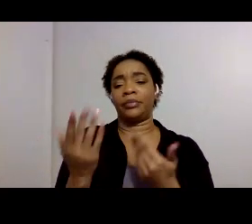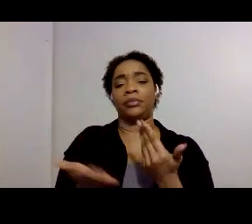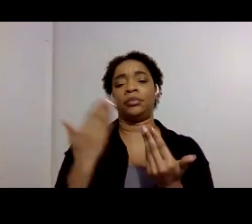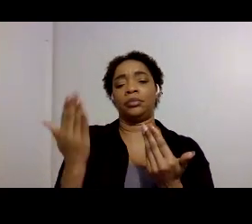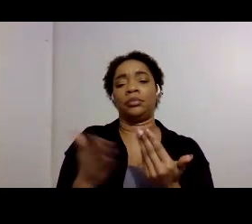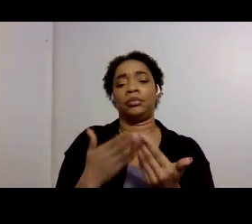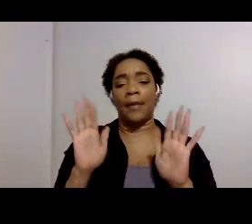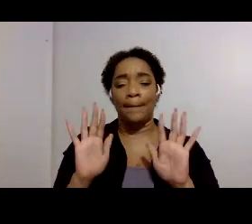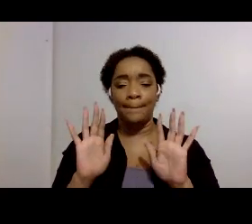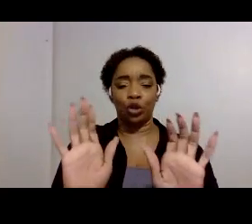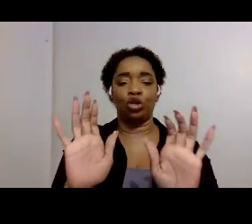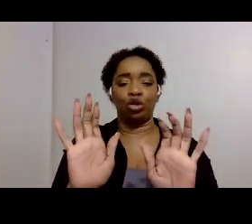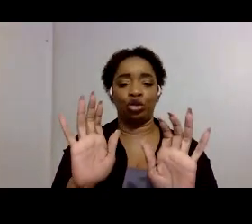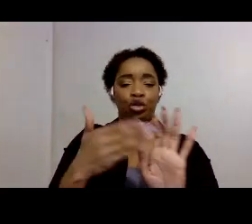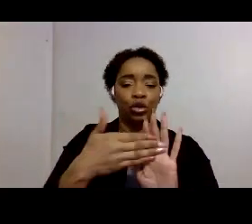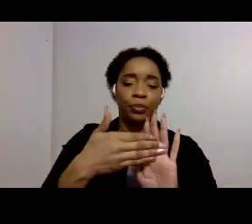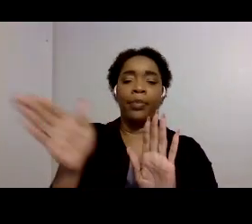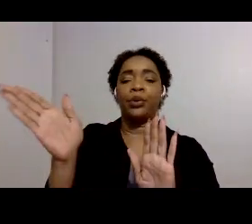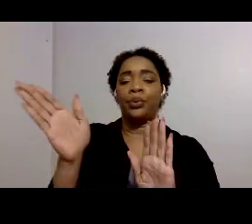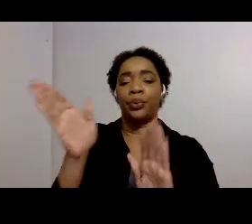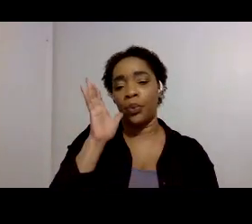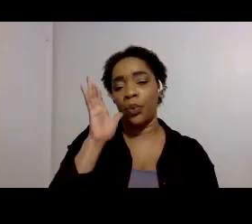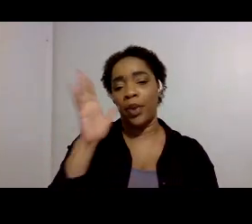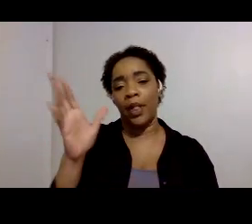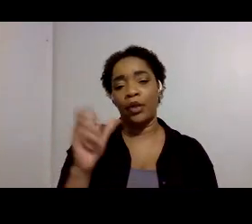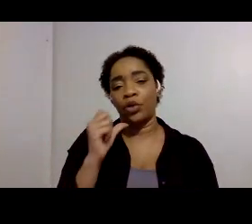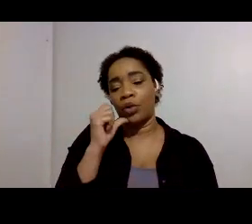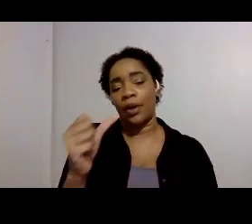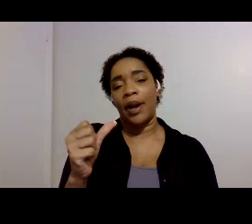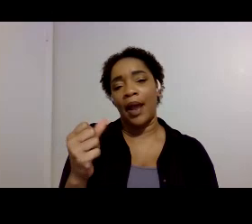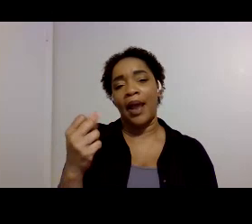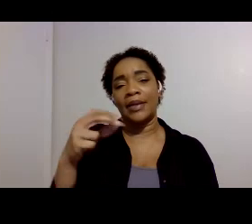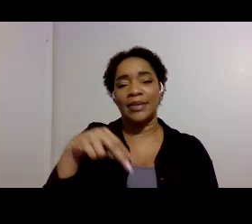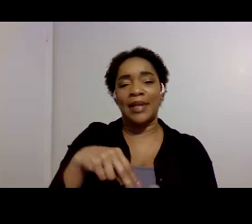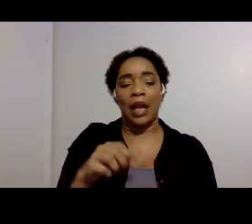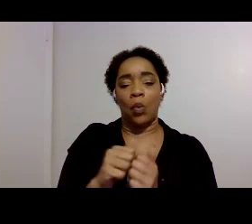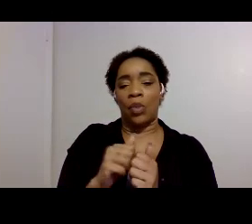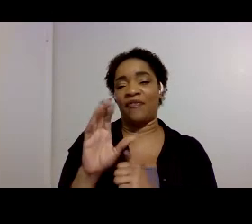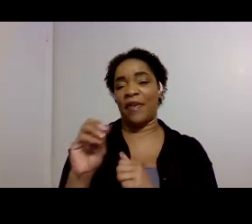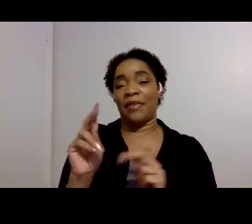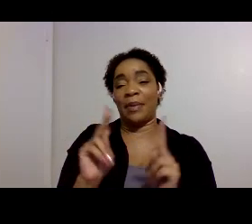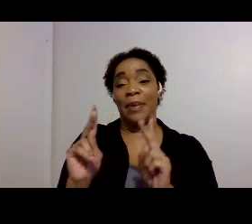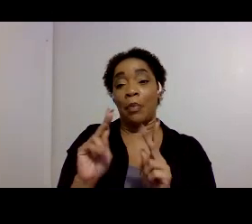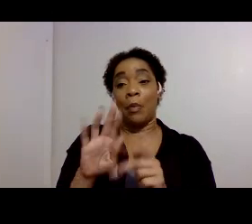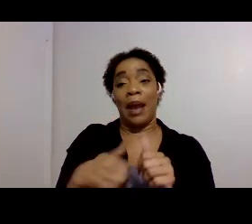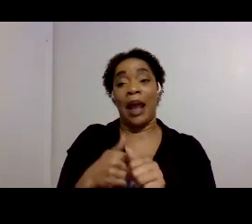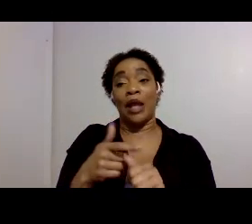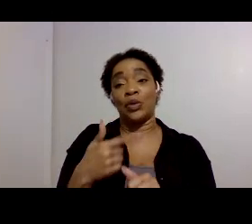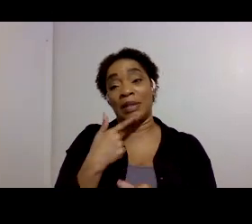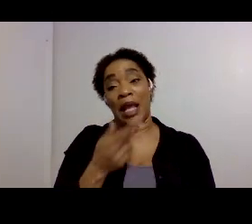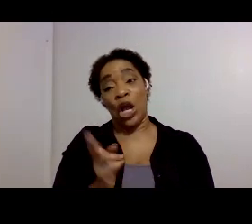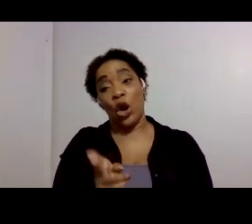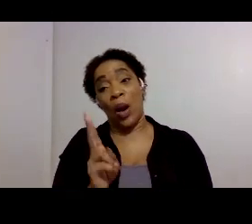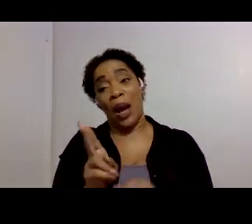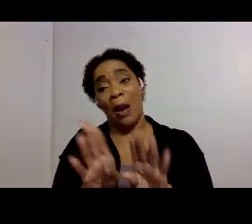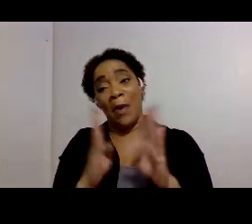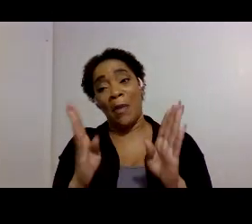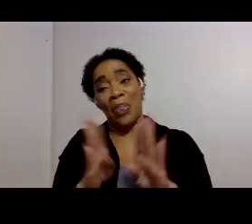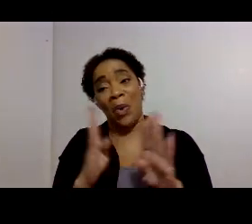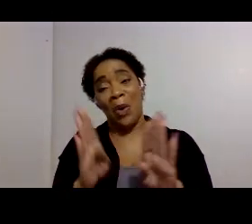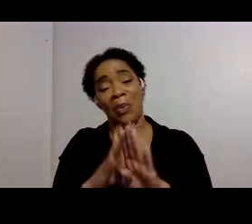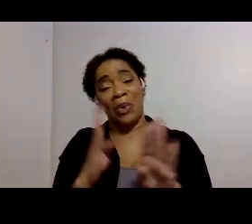just push that and you can go. So you're not standing there with, 50 people trying like, hey, hurry up, Thomas, open the door. That's